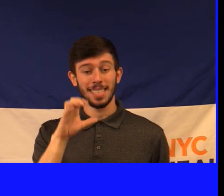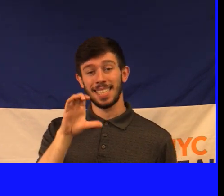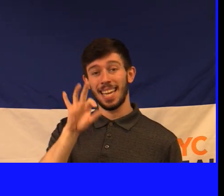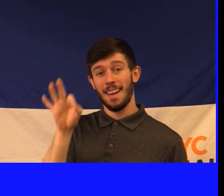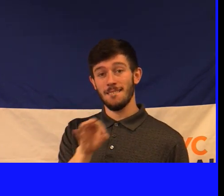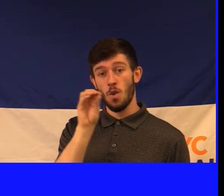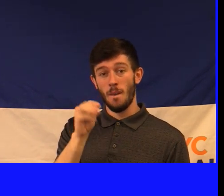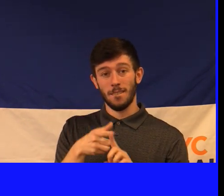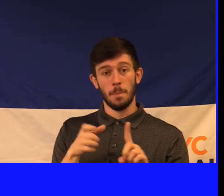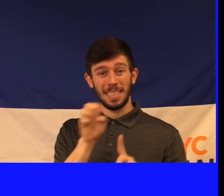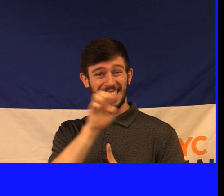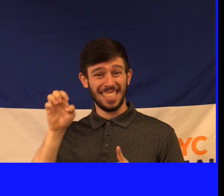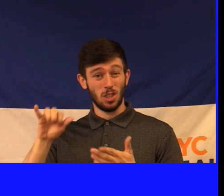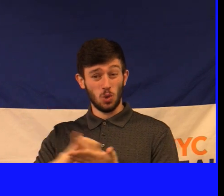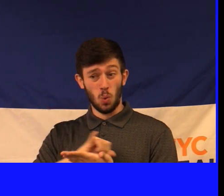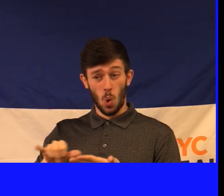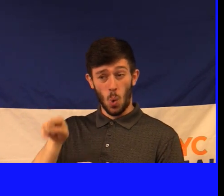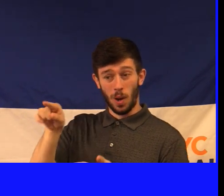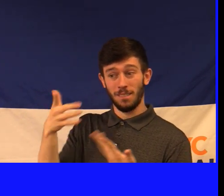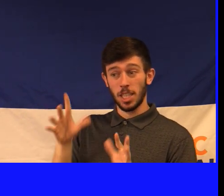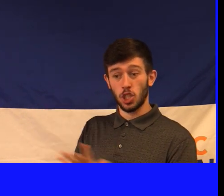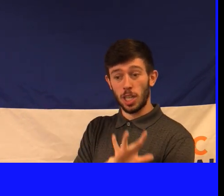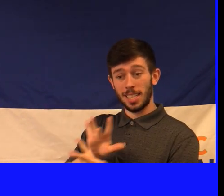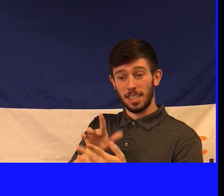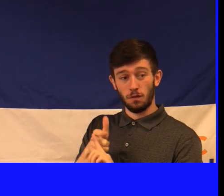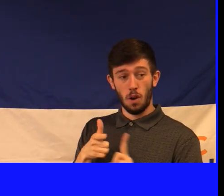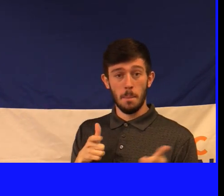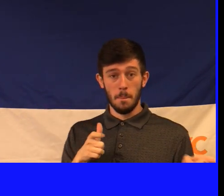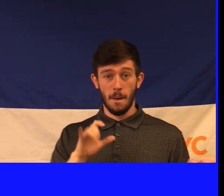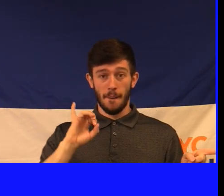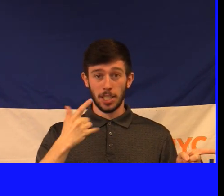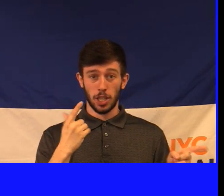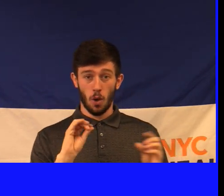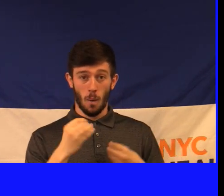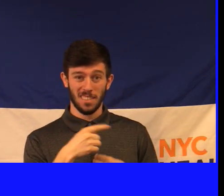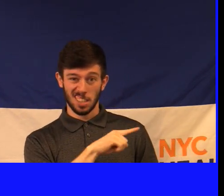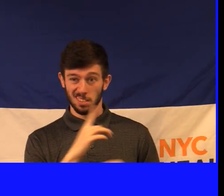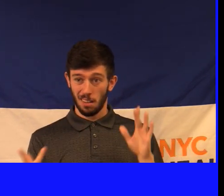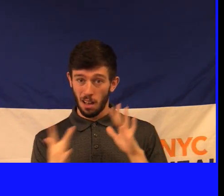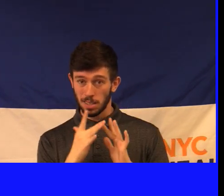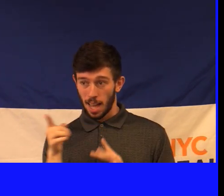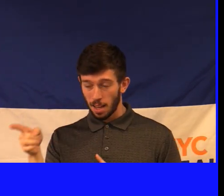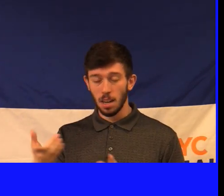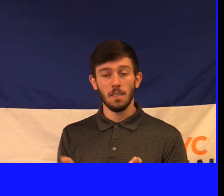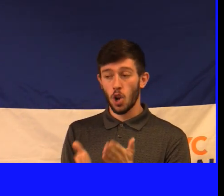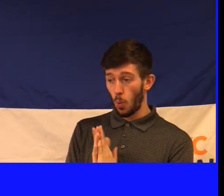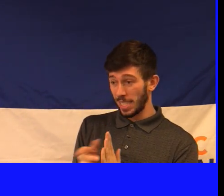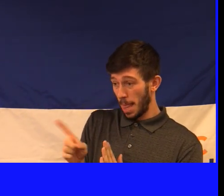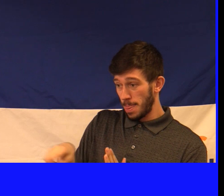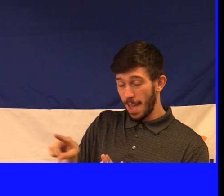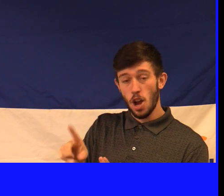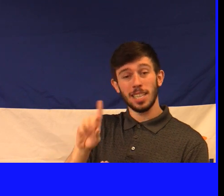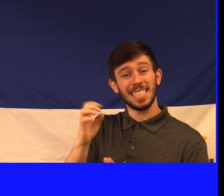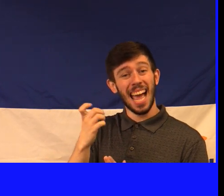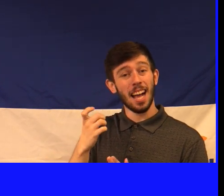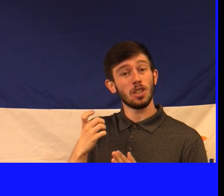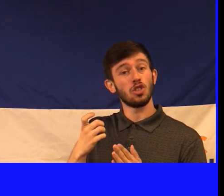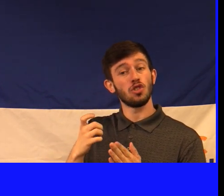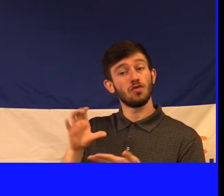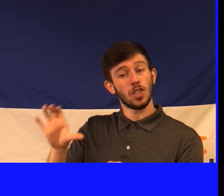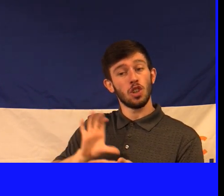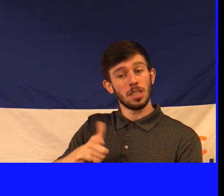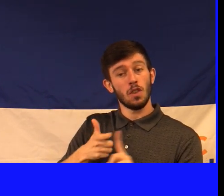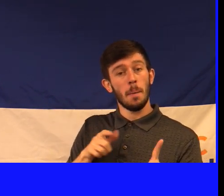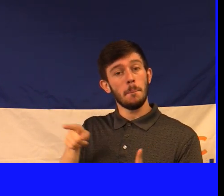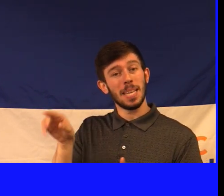from East New York was contacted by the IG's office. They were requesting the tax returns from the